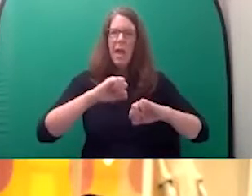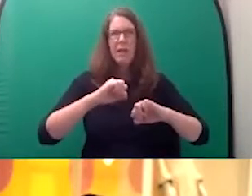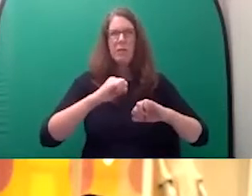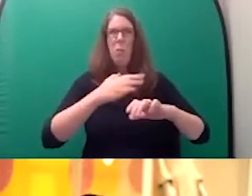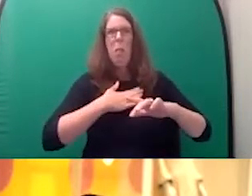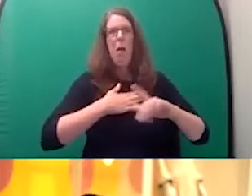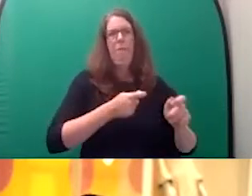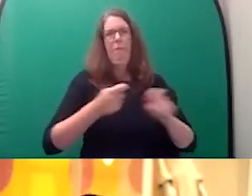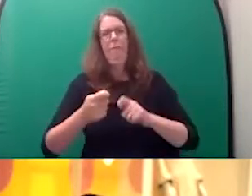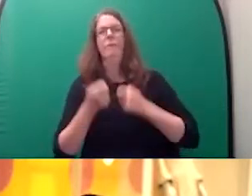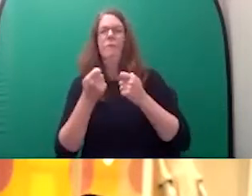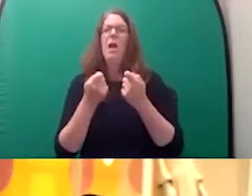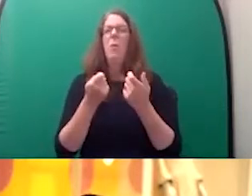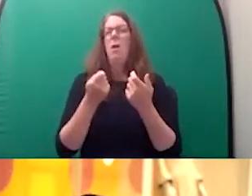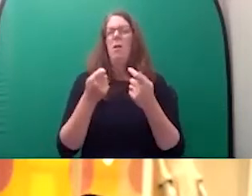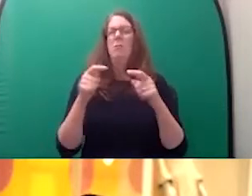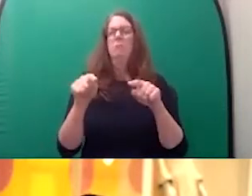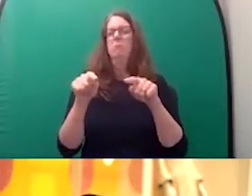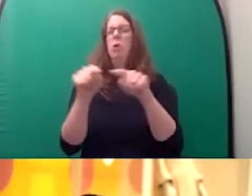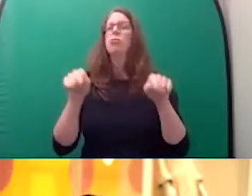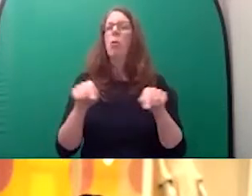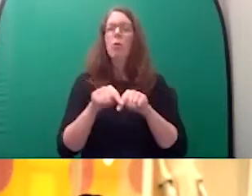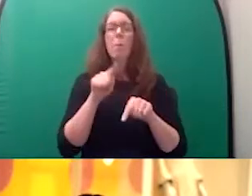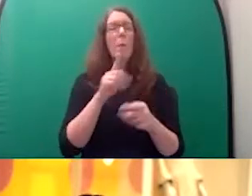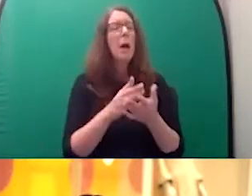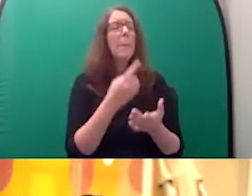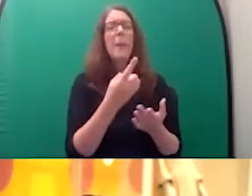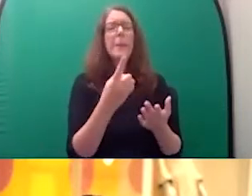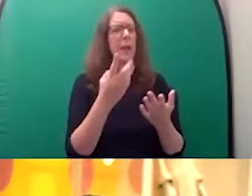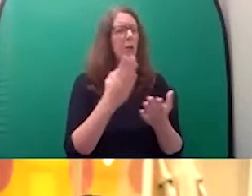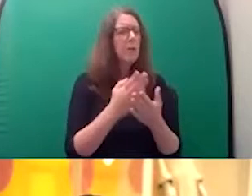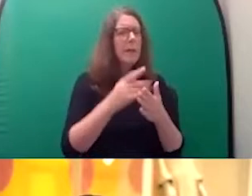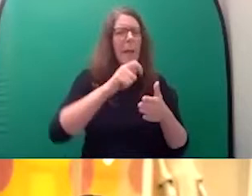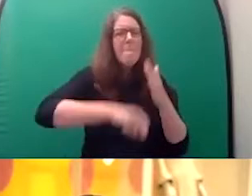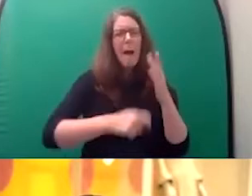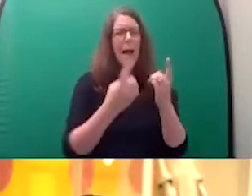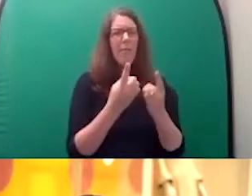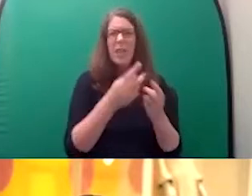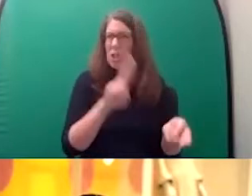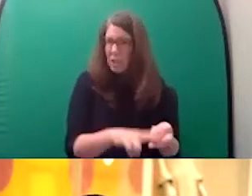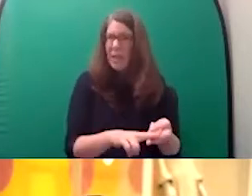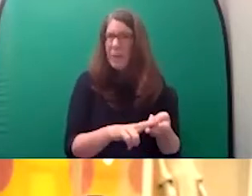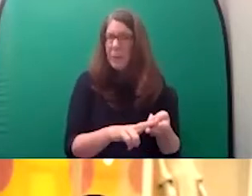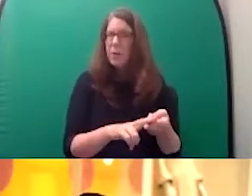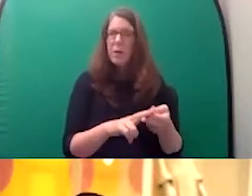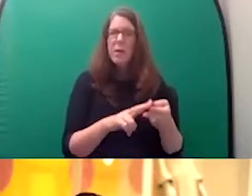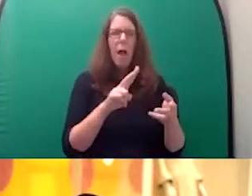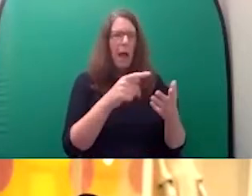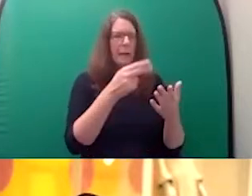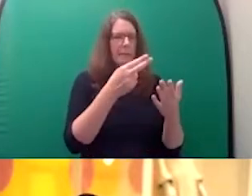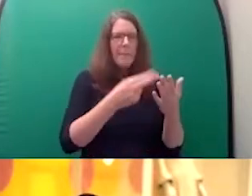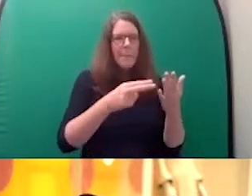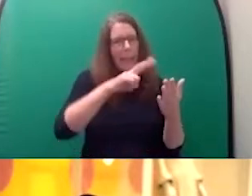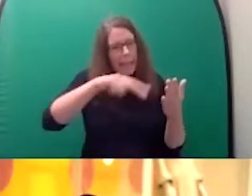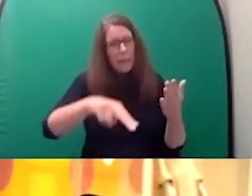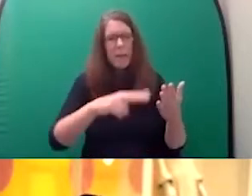they paint on fairly humble shapes that they bought, and it just makes it such a beautiful object. You know,